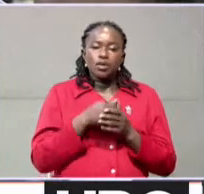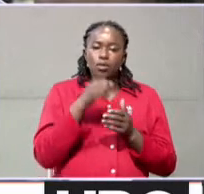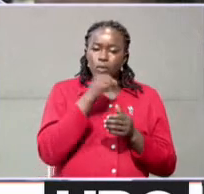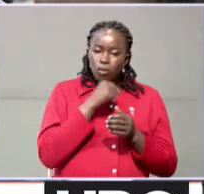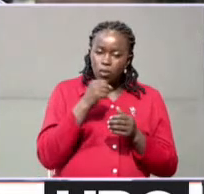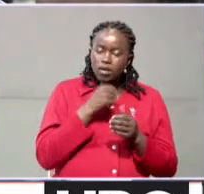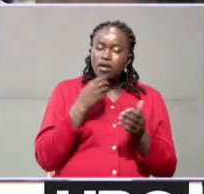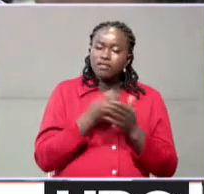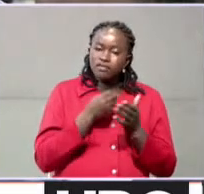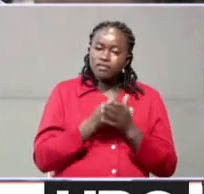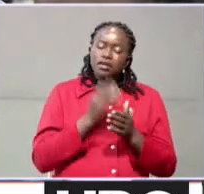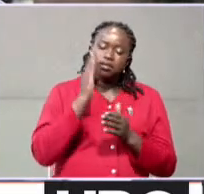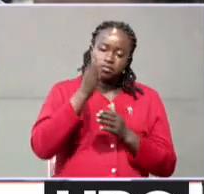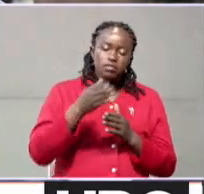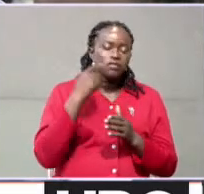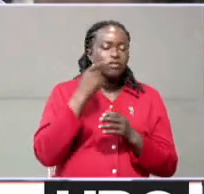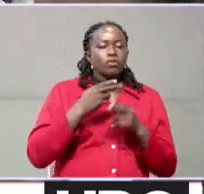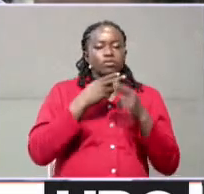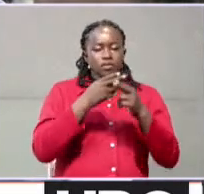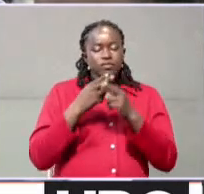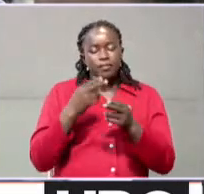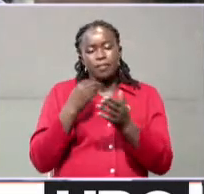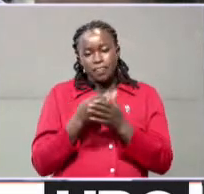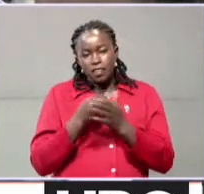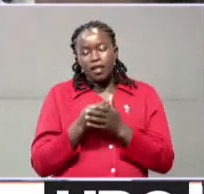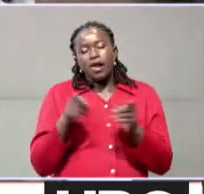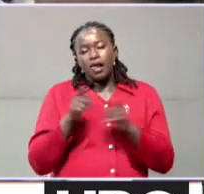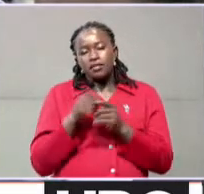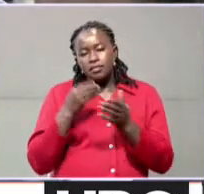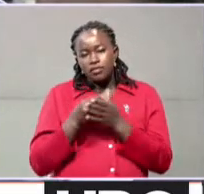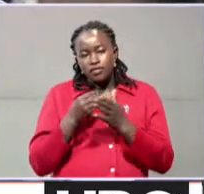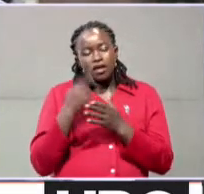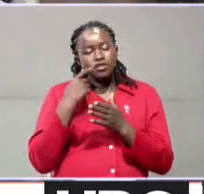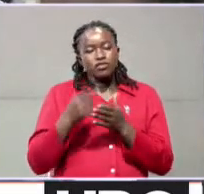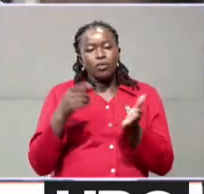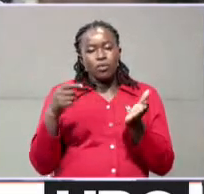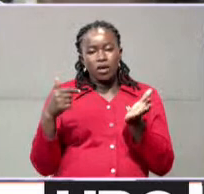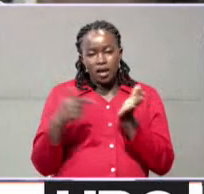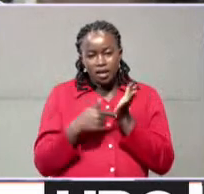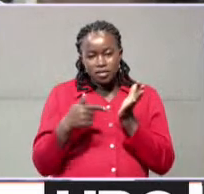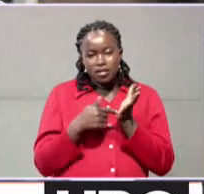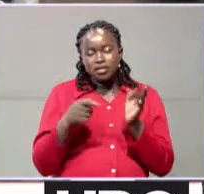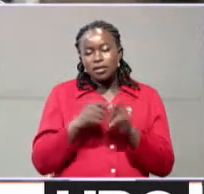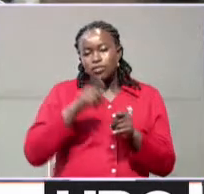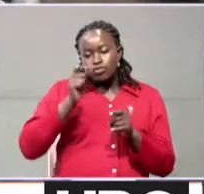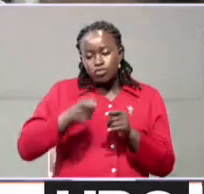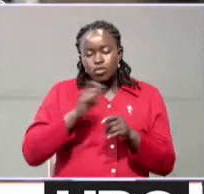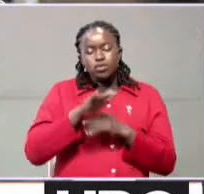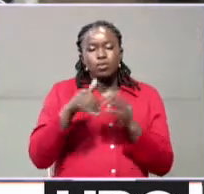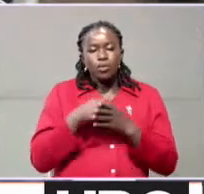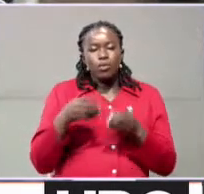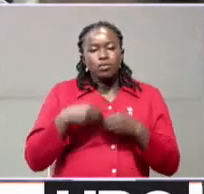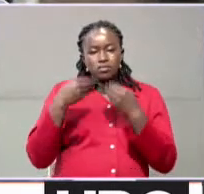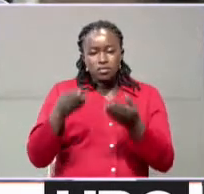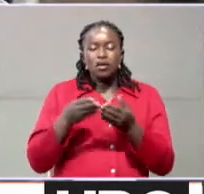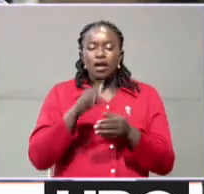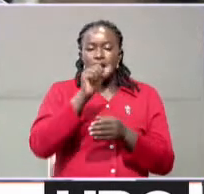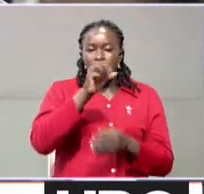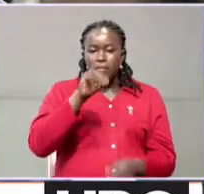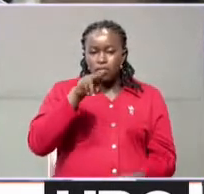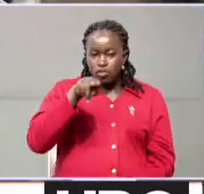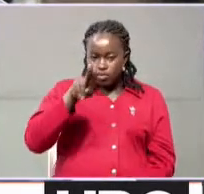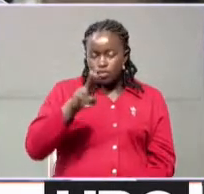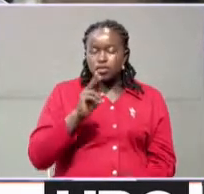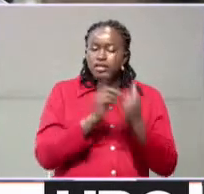directed to the revolving fund plus funds for gadgets and tools were all released to our district local government each